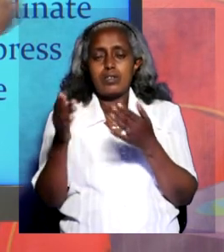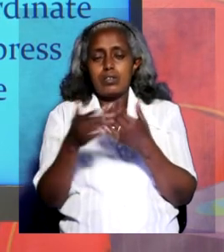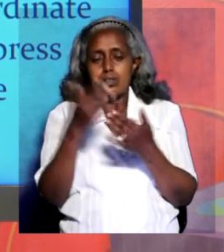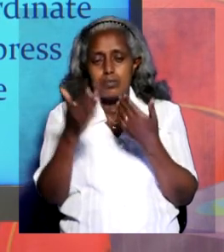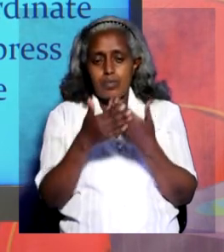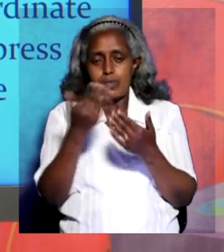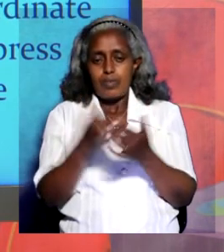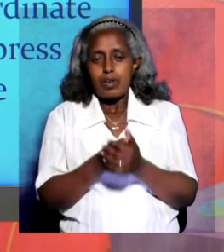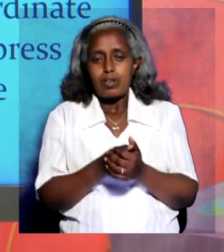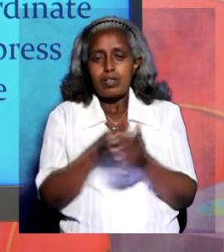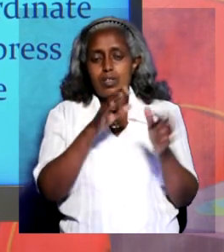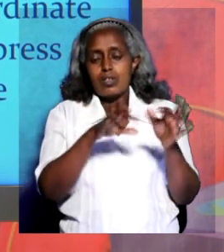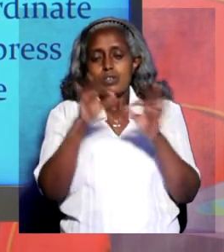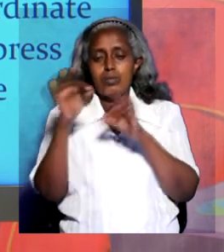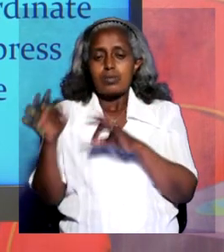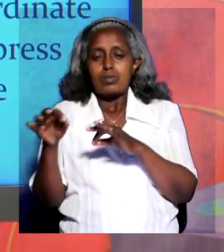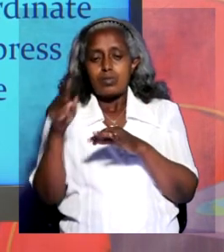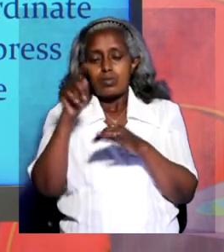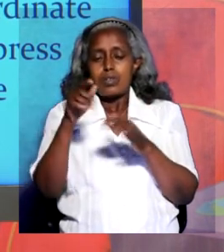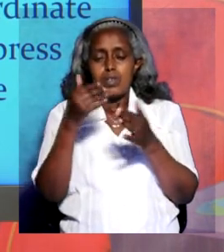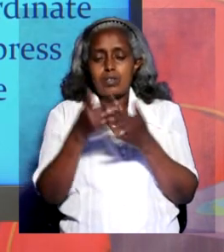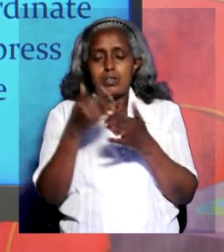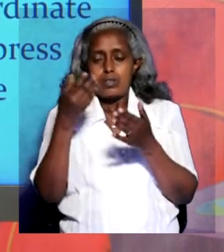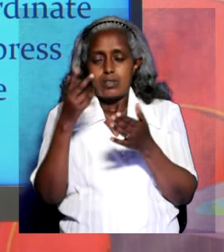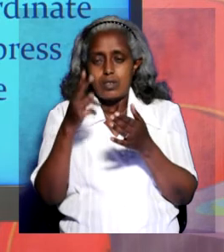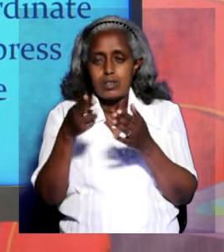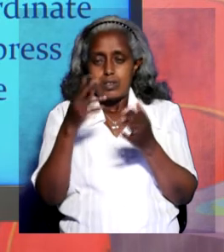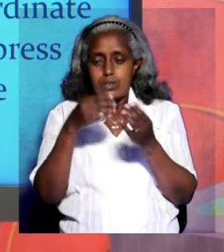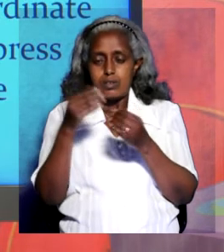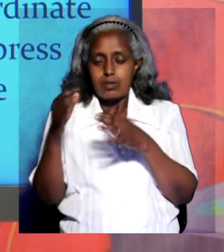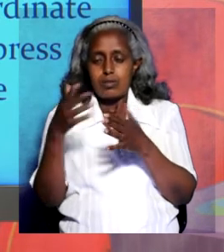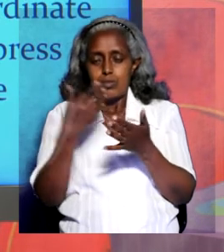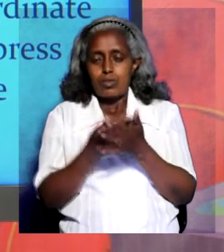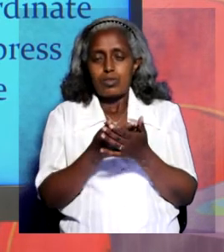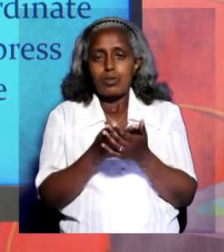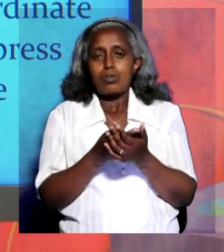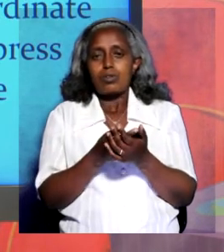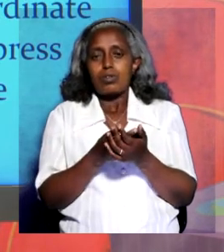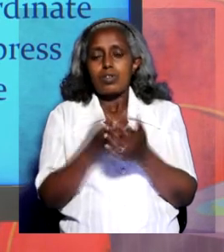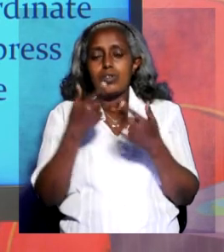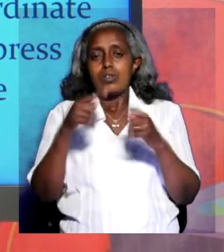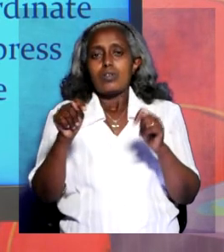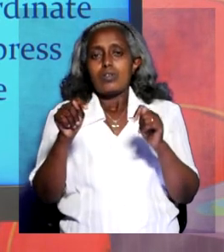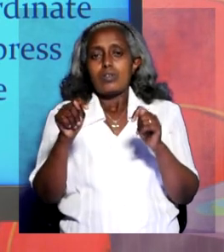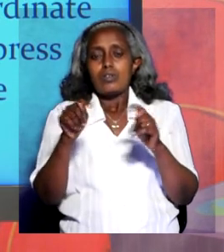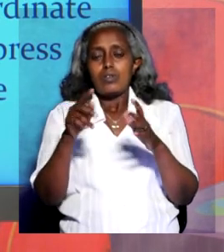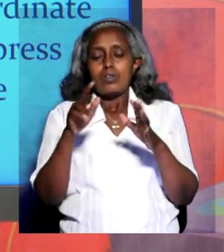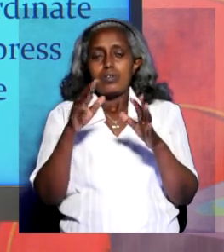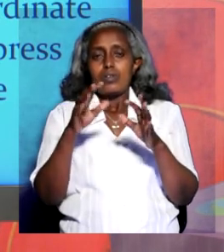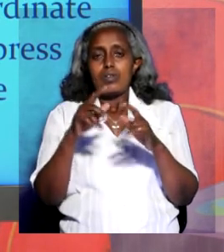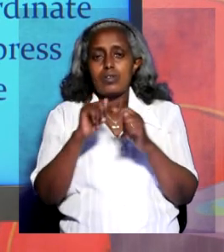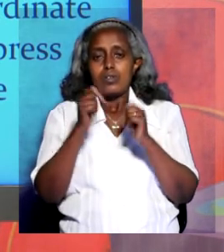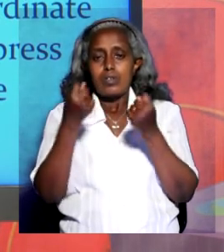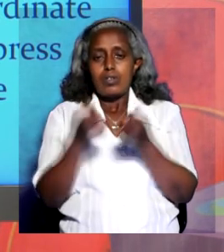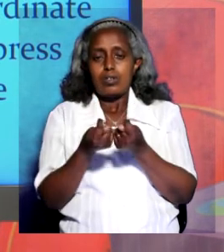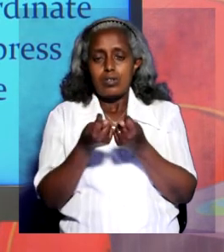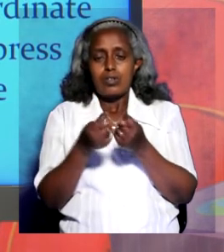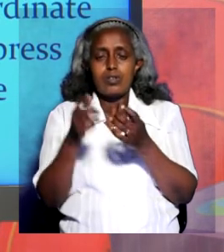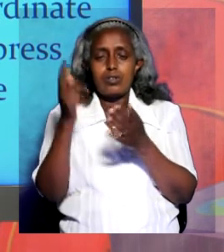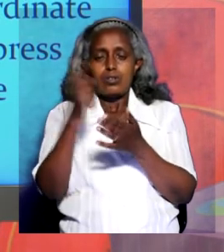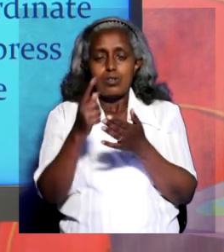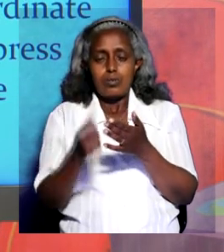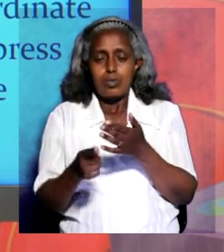simplify. Substitute x minus h in place of k. So you'll find the translated geometric figure.